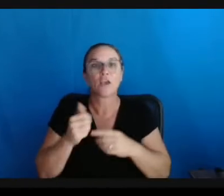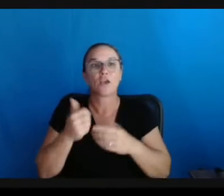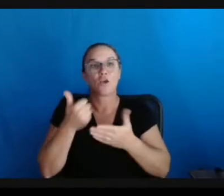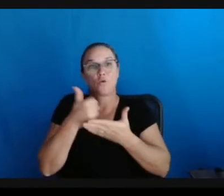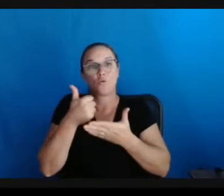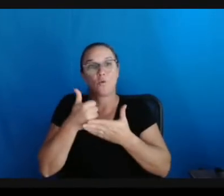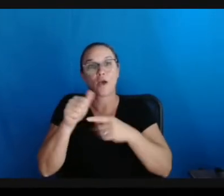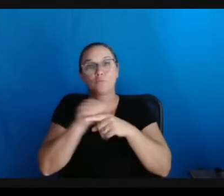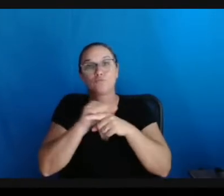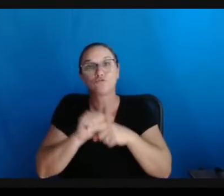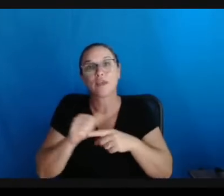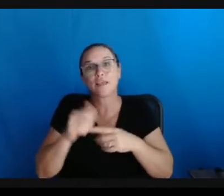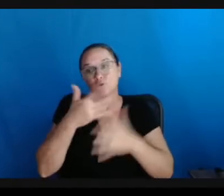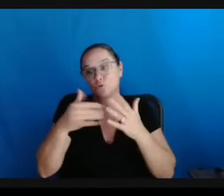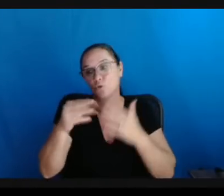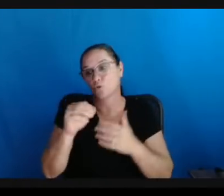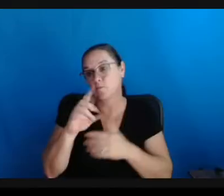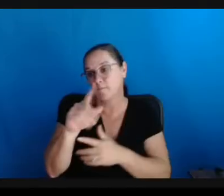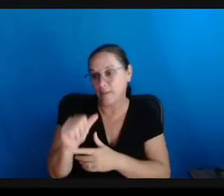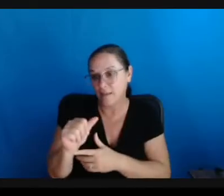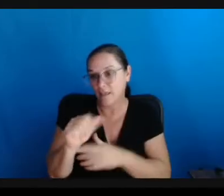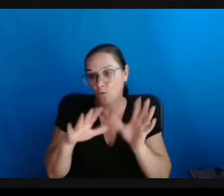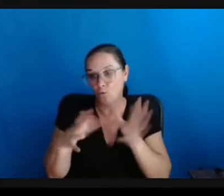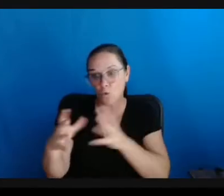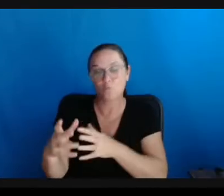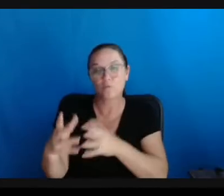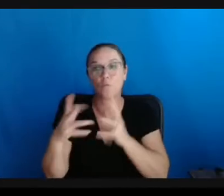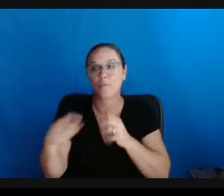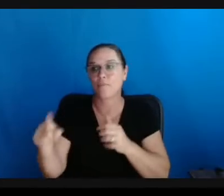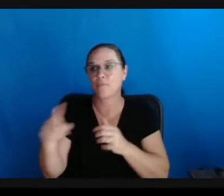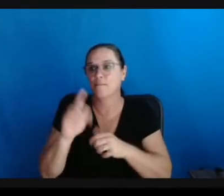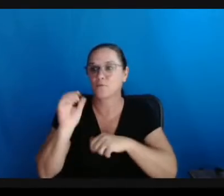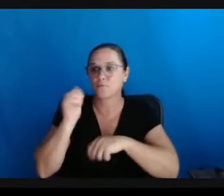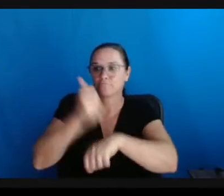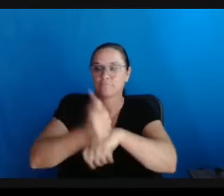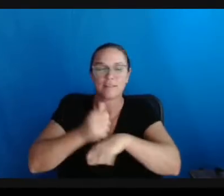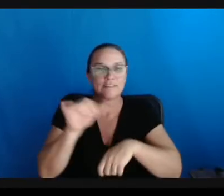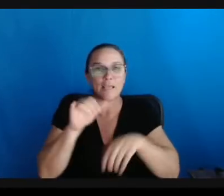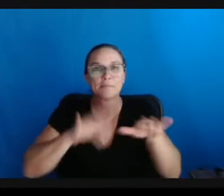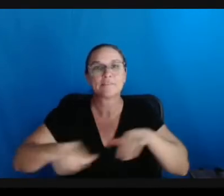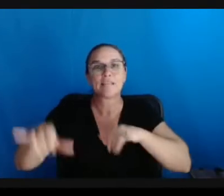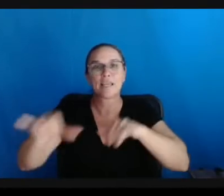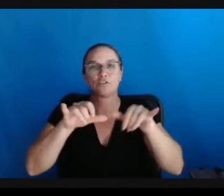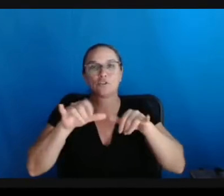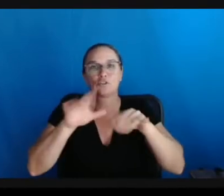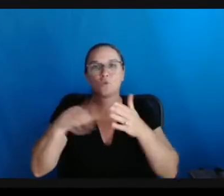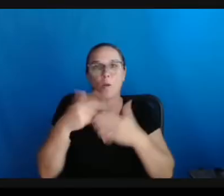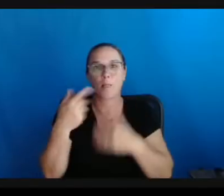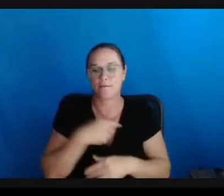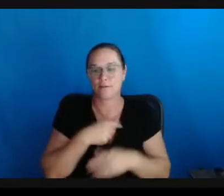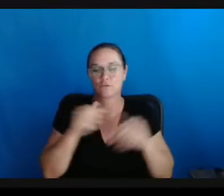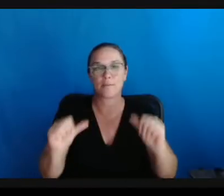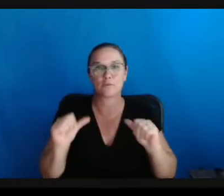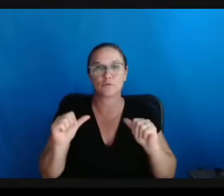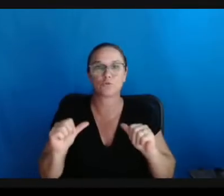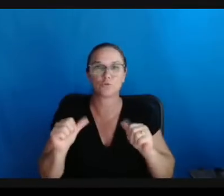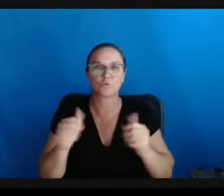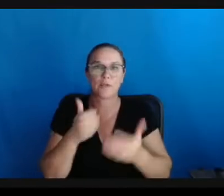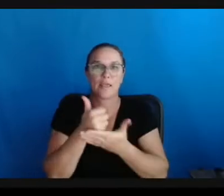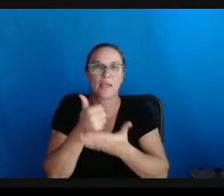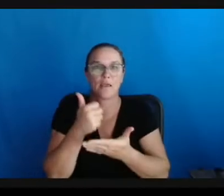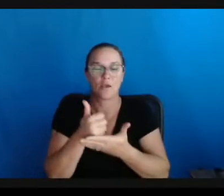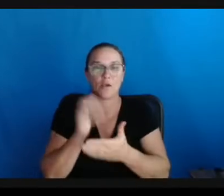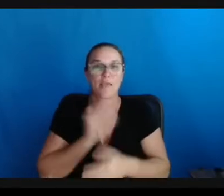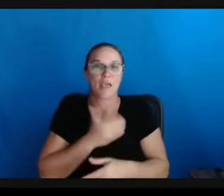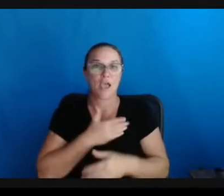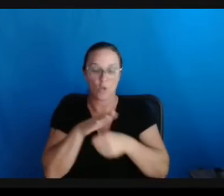media groups, try to get them in the same standards, right? So we're all able to help our